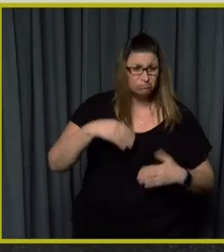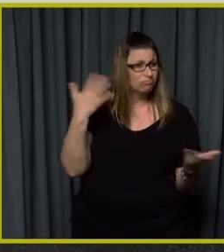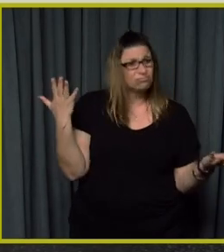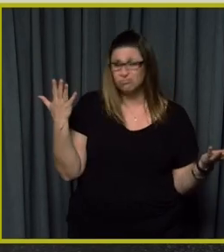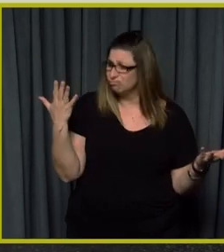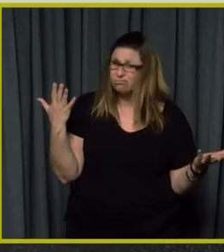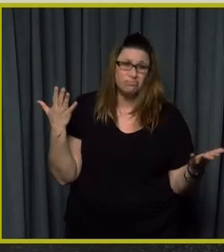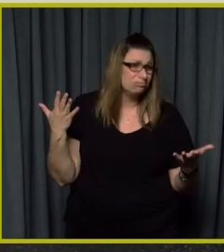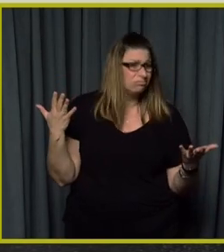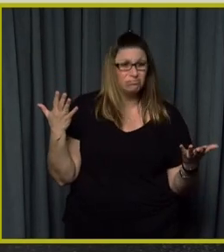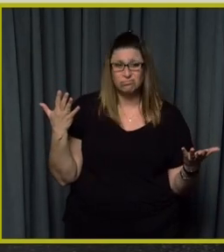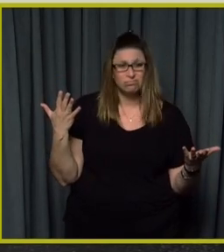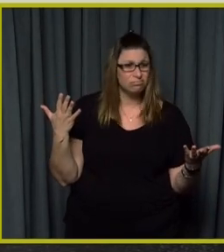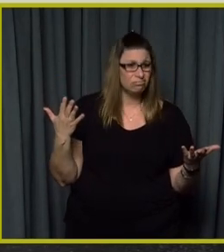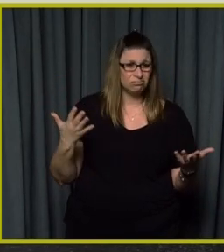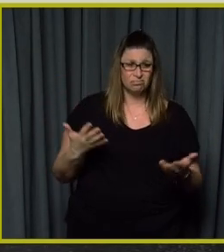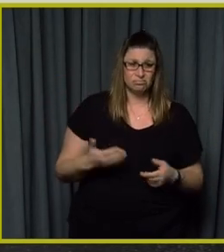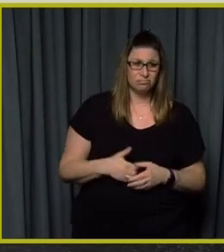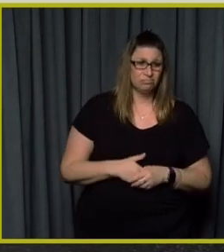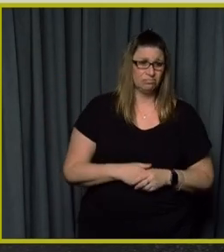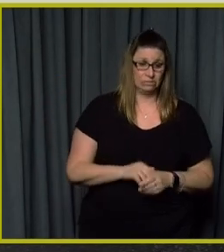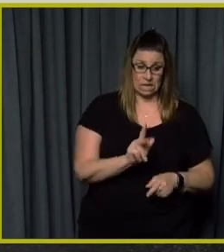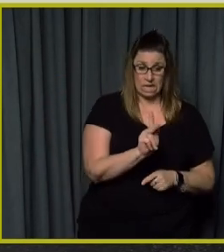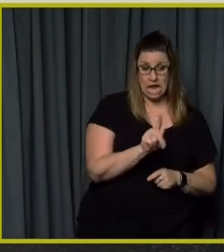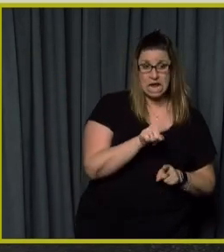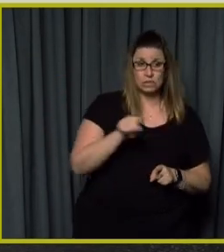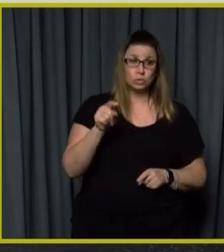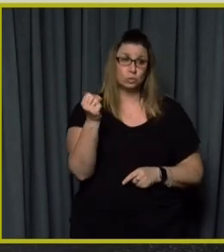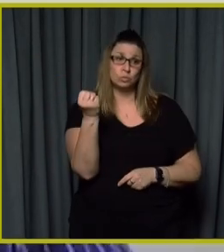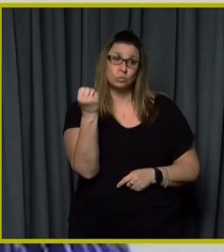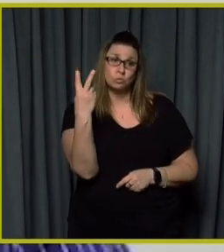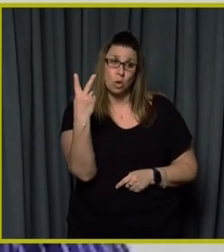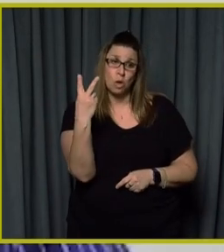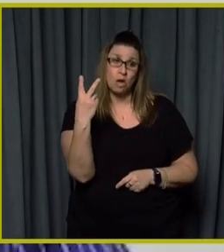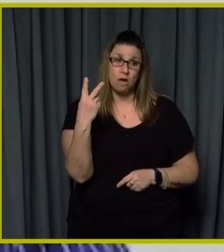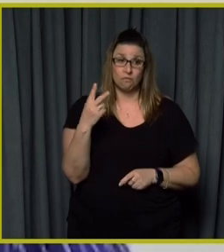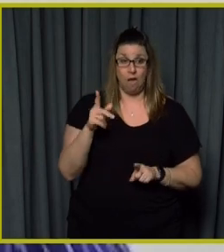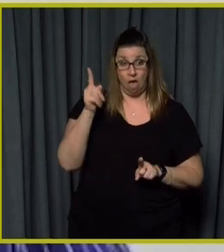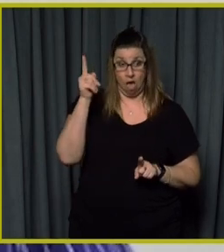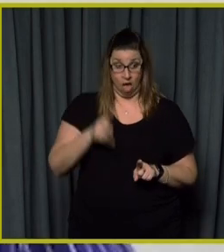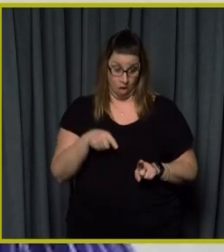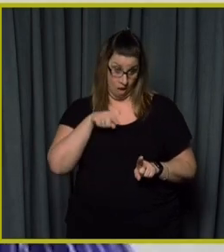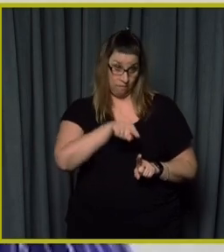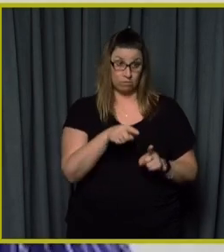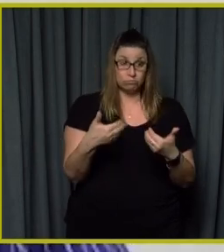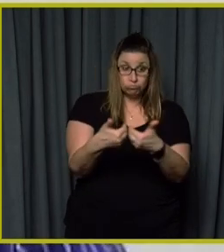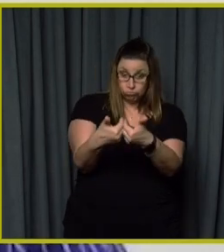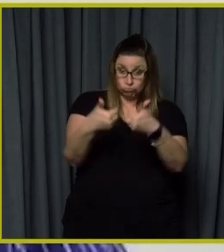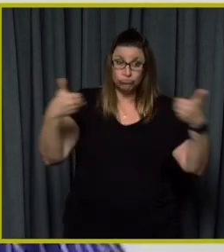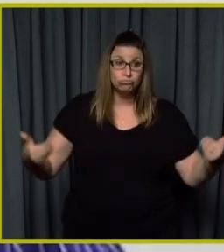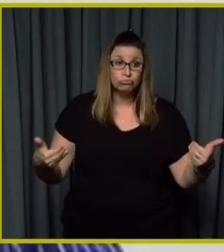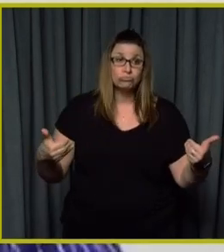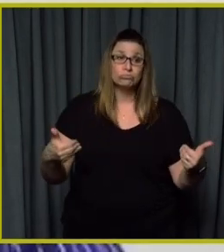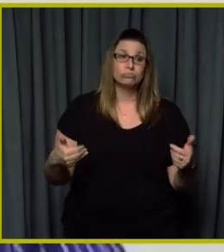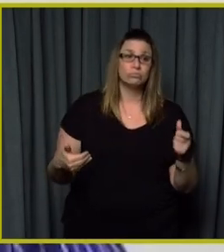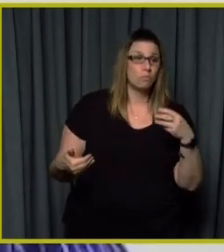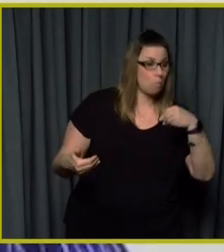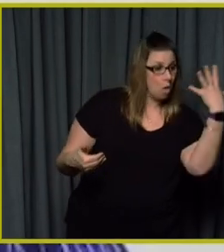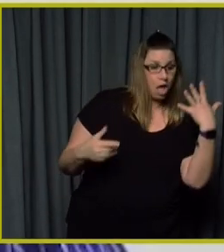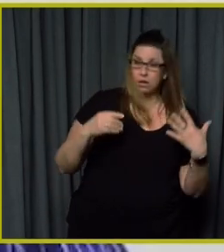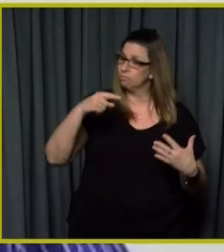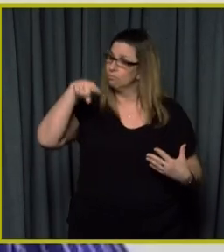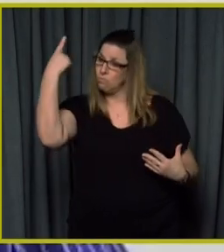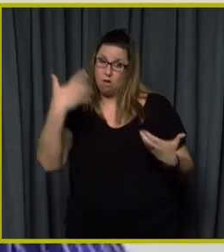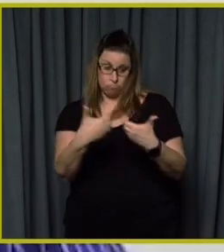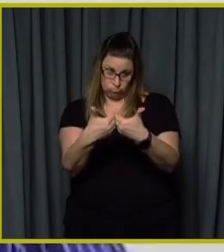students are in segregated schools? Did you know that 1.5 million students were